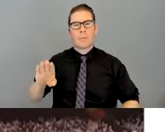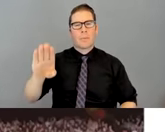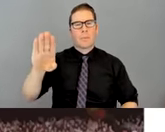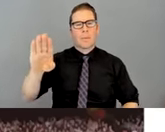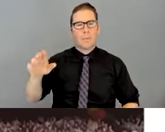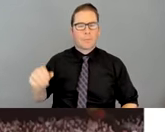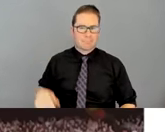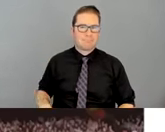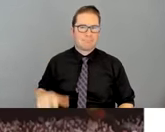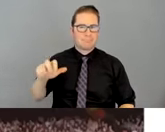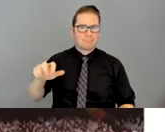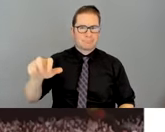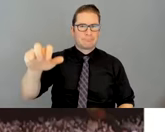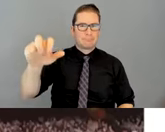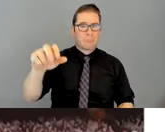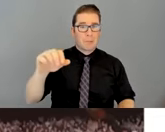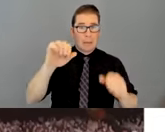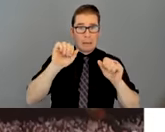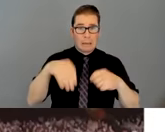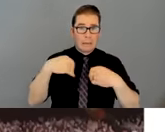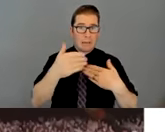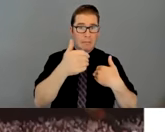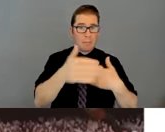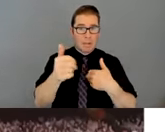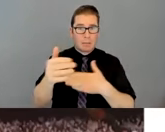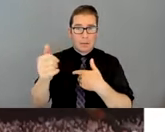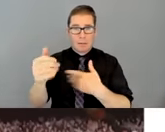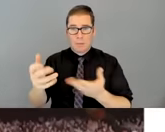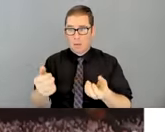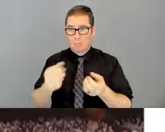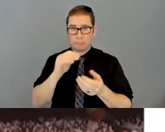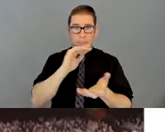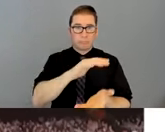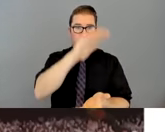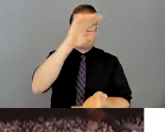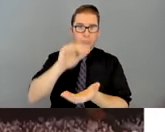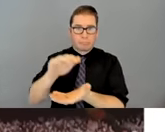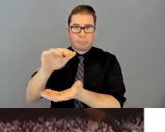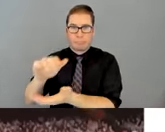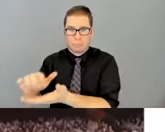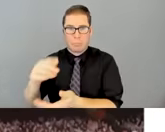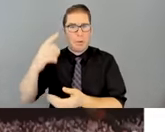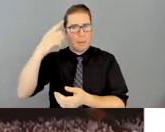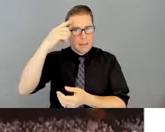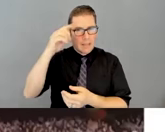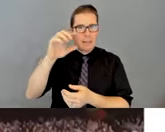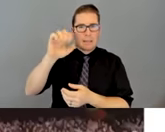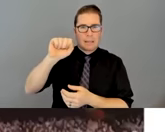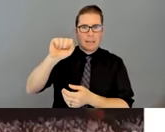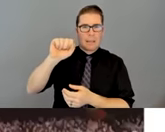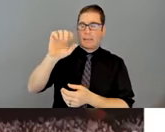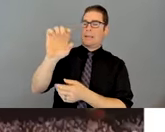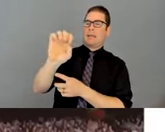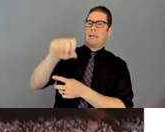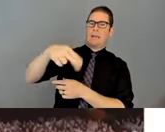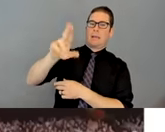could give them all boxes, right? And equality is an assumption of sameness, that giving everyone the same